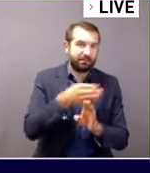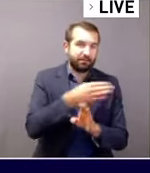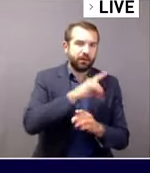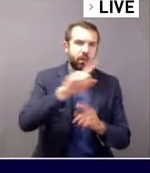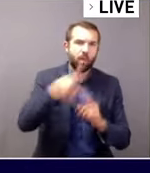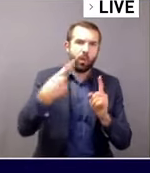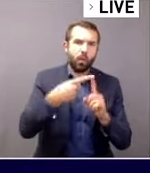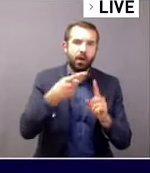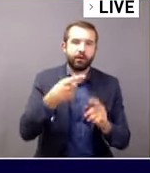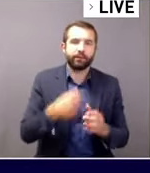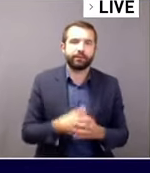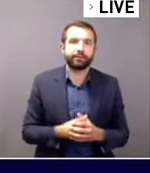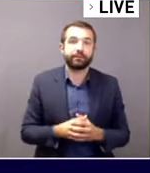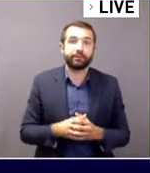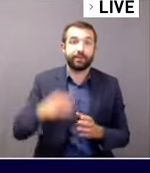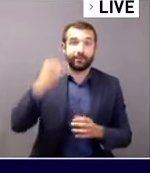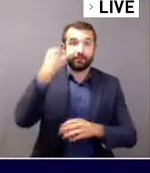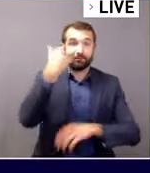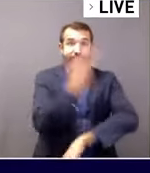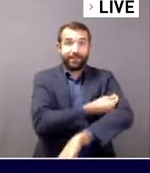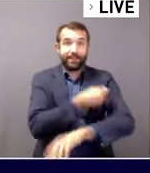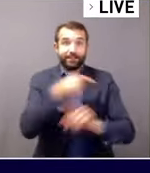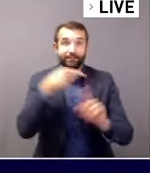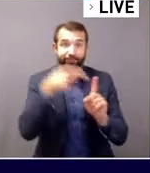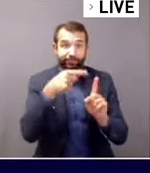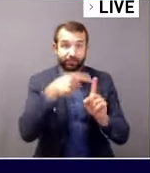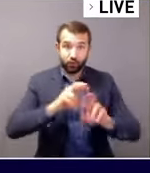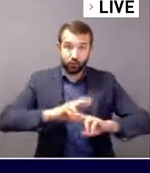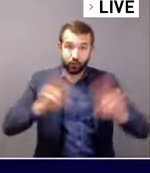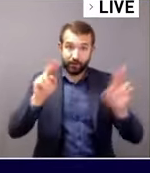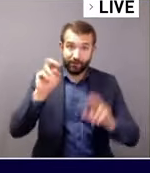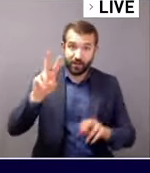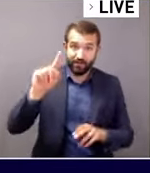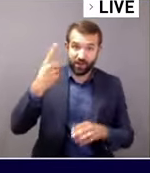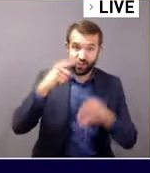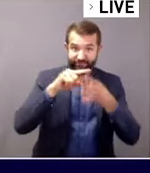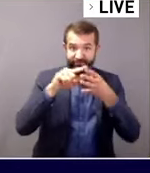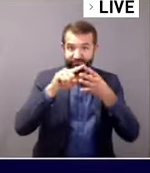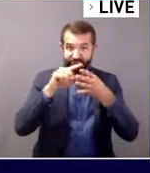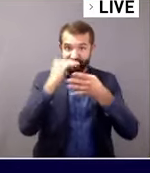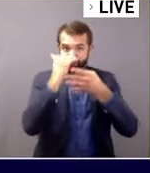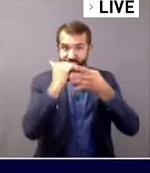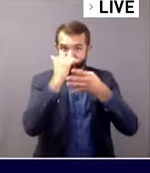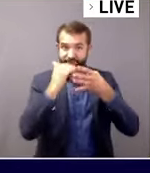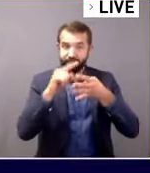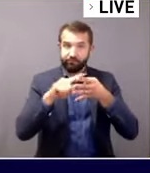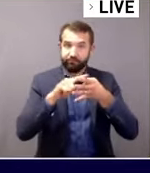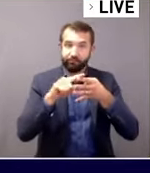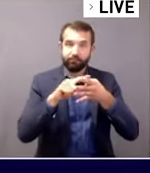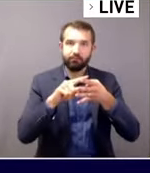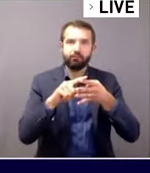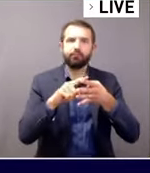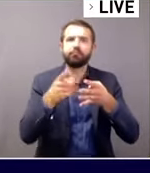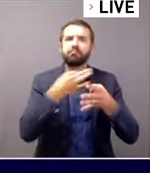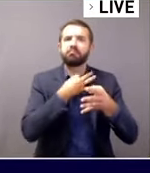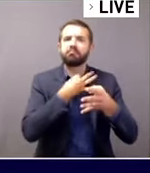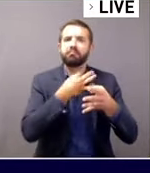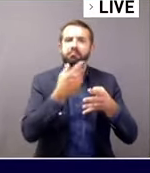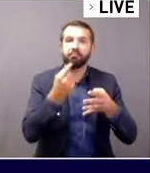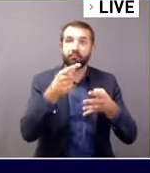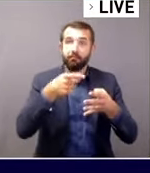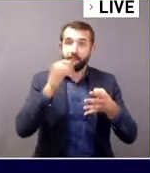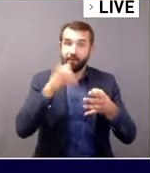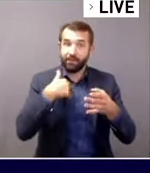that vaccine is ready by November. So you kind of touched on this before, but then what would be the pecking order for who would get that vaccine first?